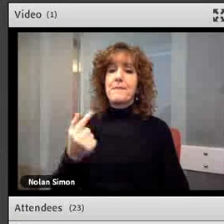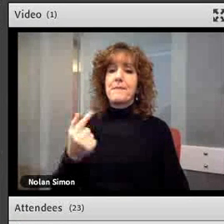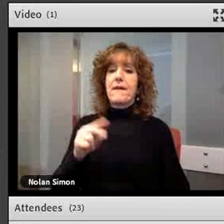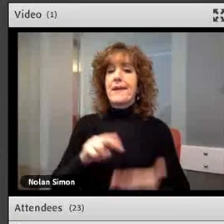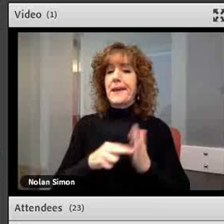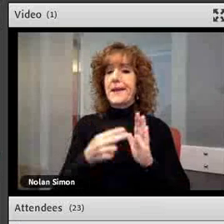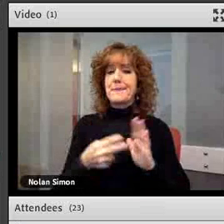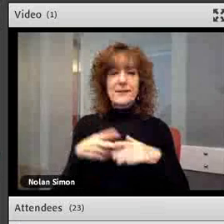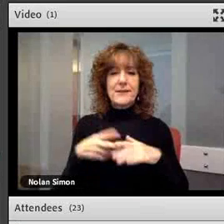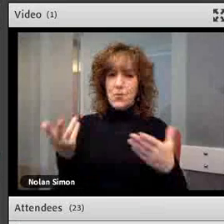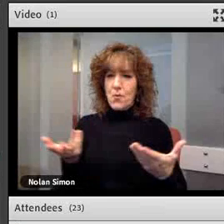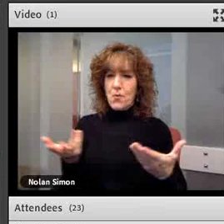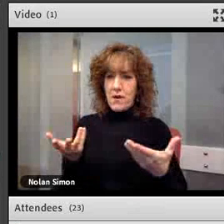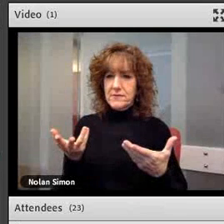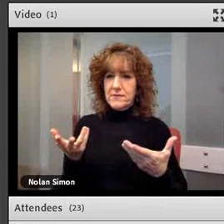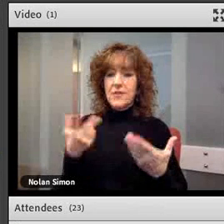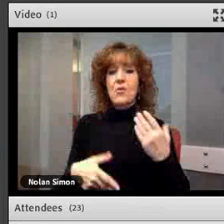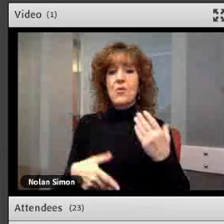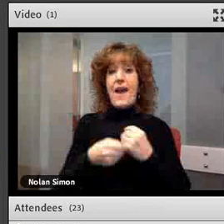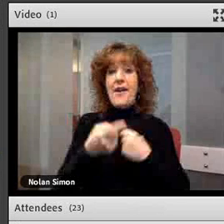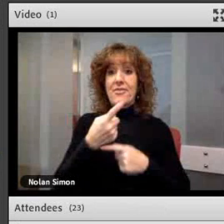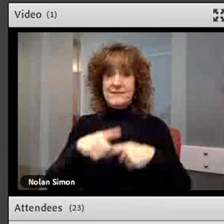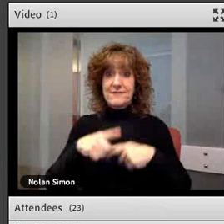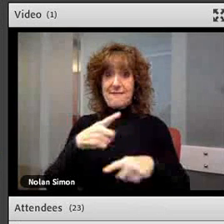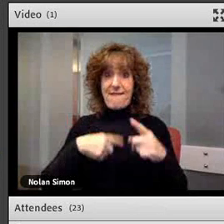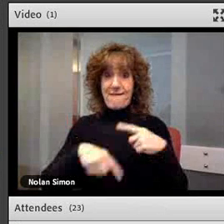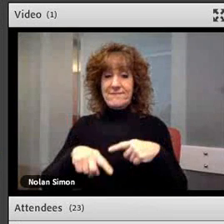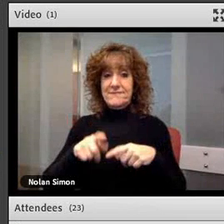and then add the signs.